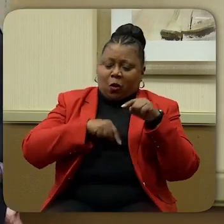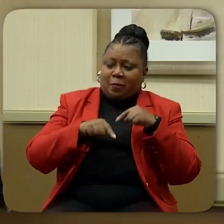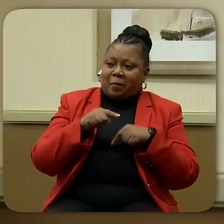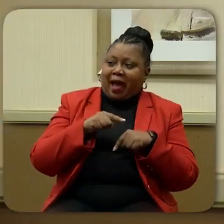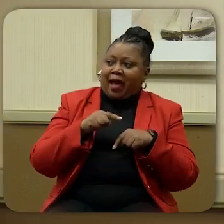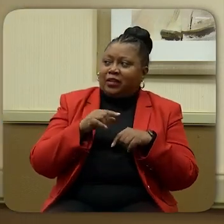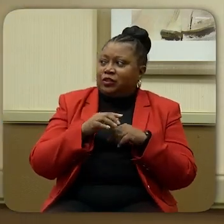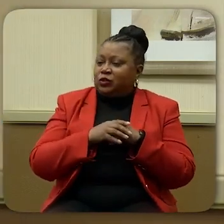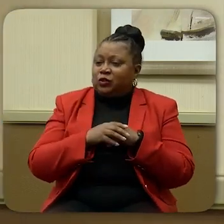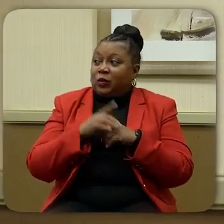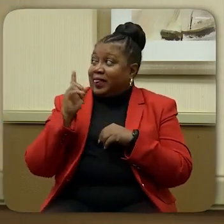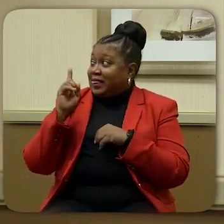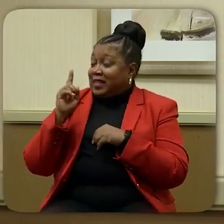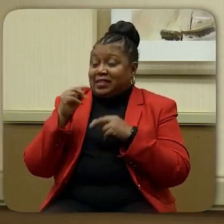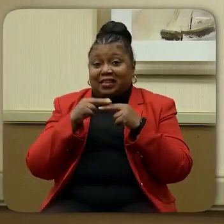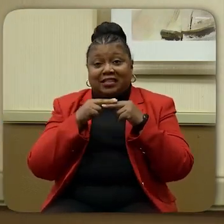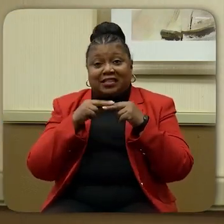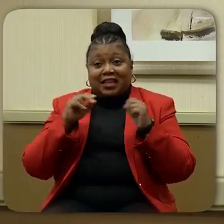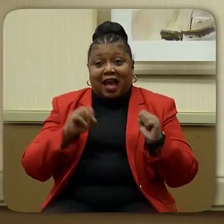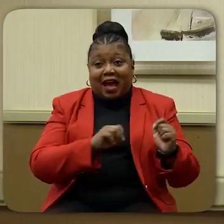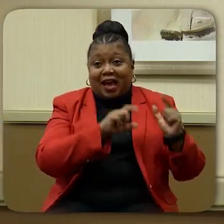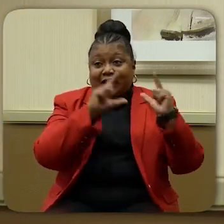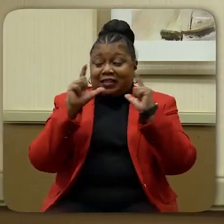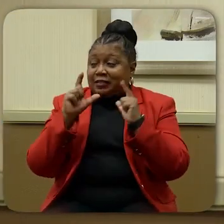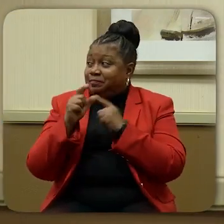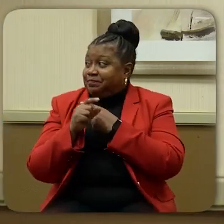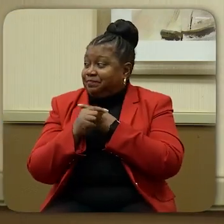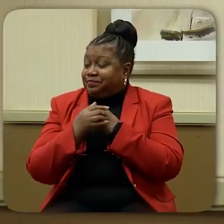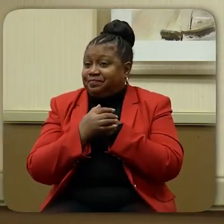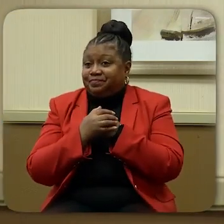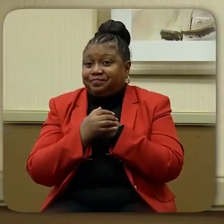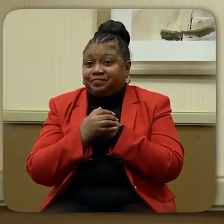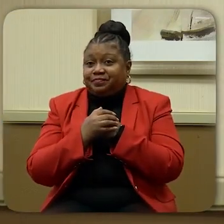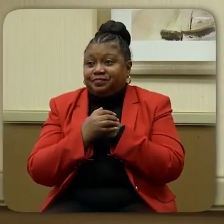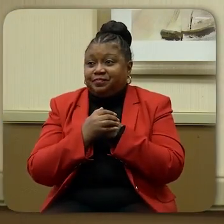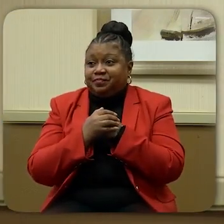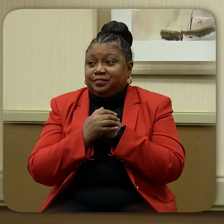back to this slide,